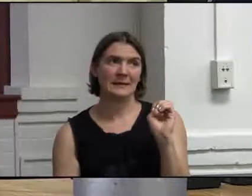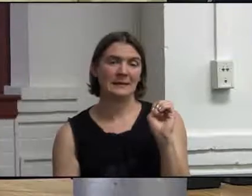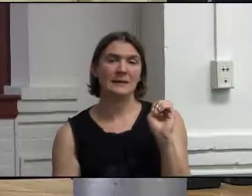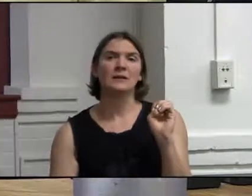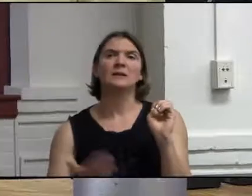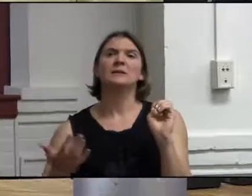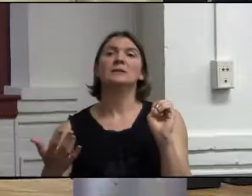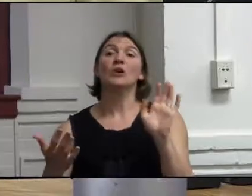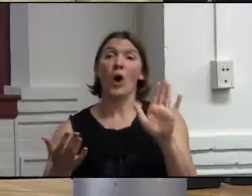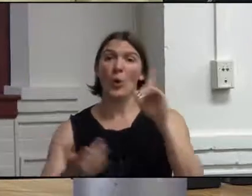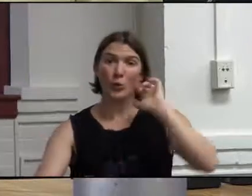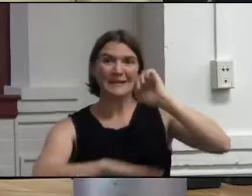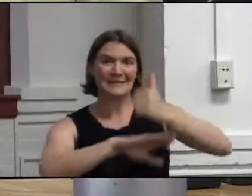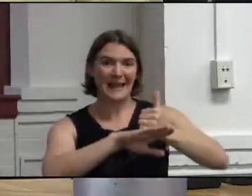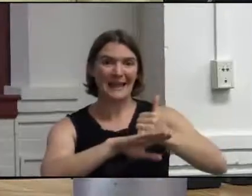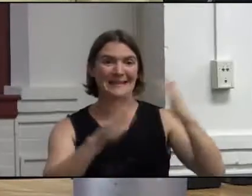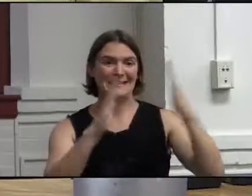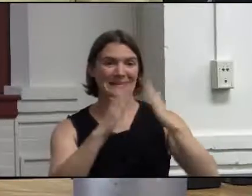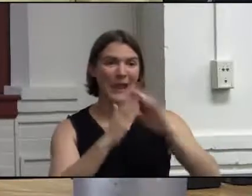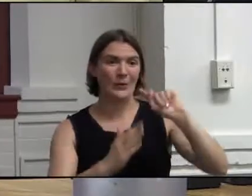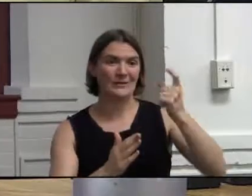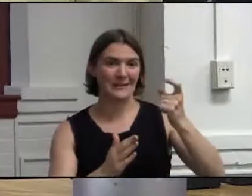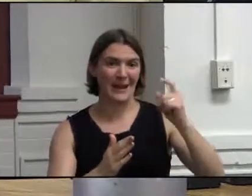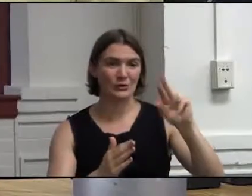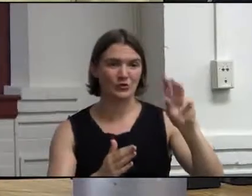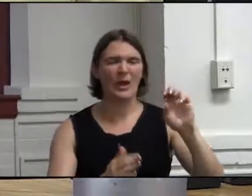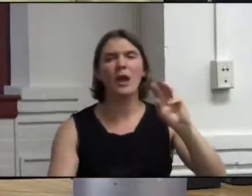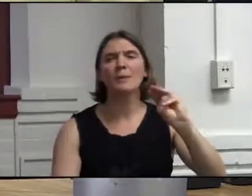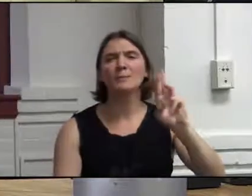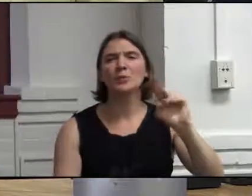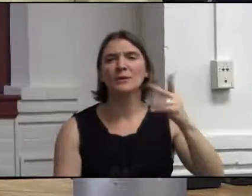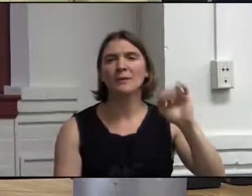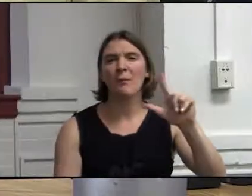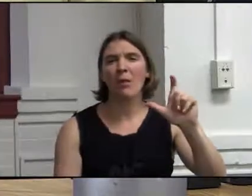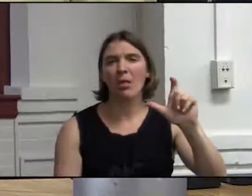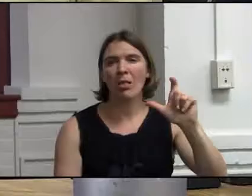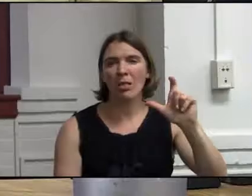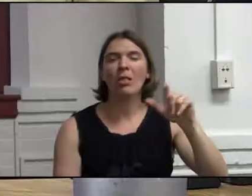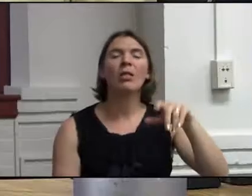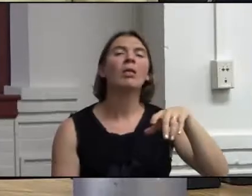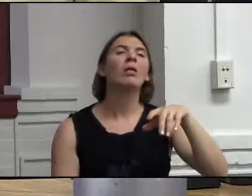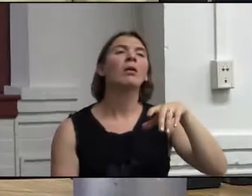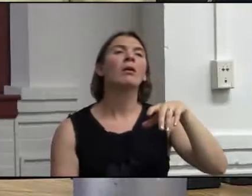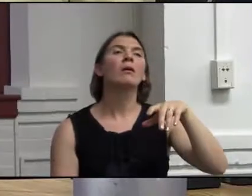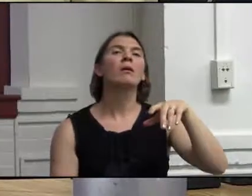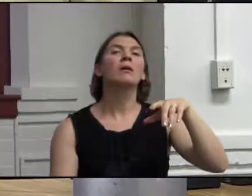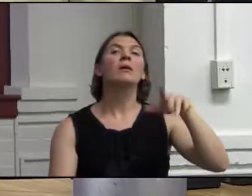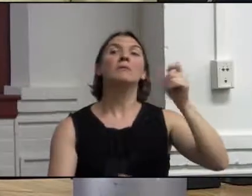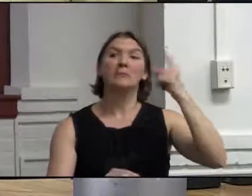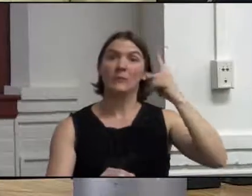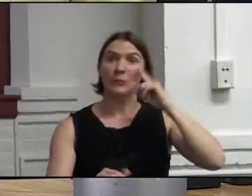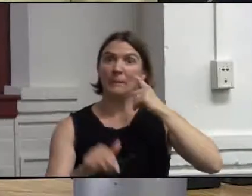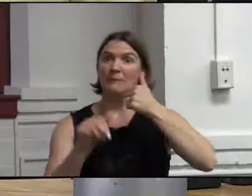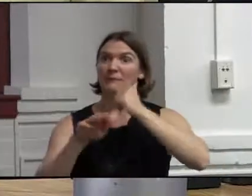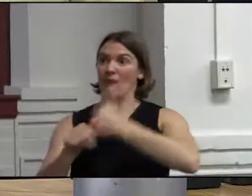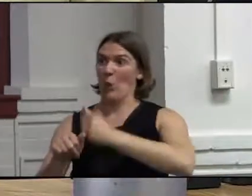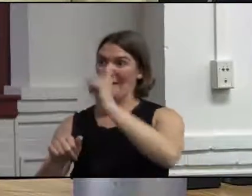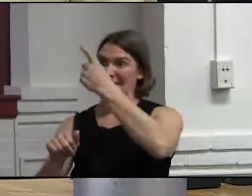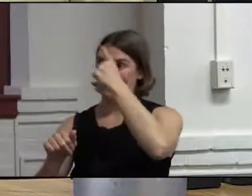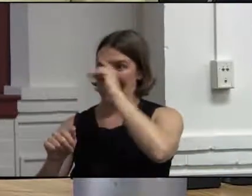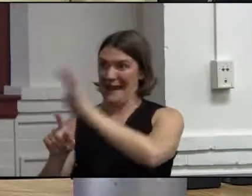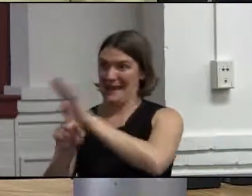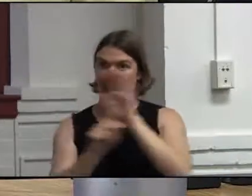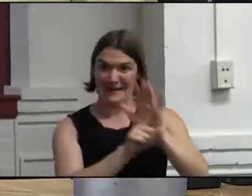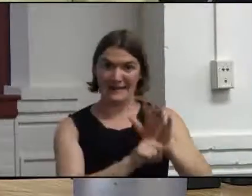we are setting is the municipal tax rate, and then we're agreeing this is what the state is telling us. That's exactly what theirs correct. is. And the